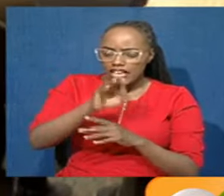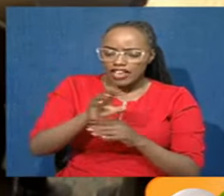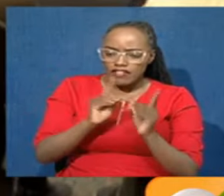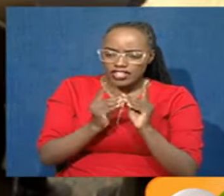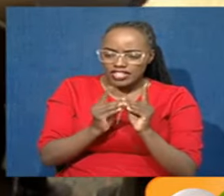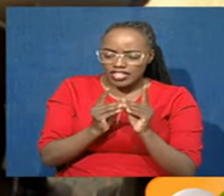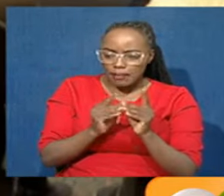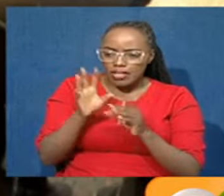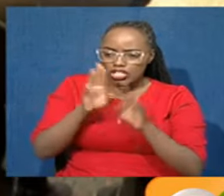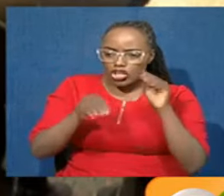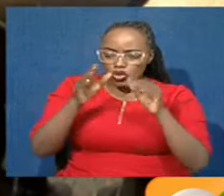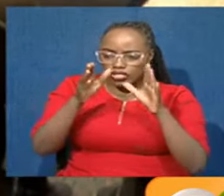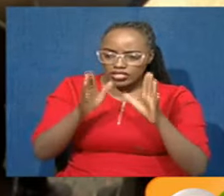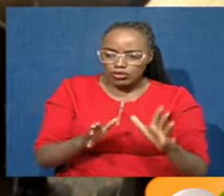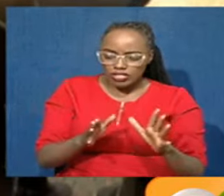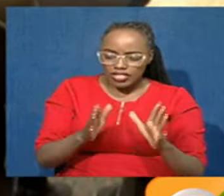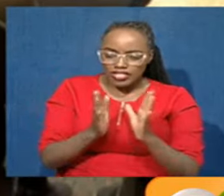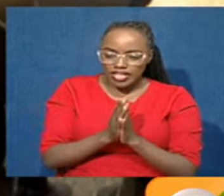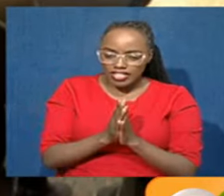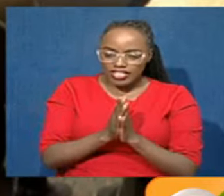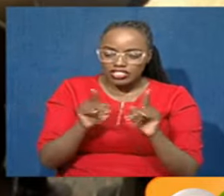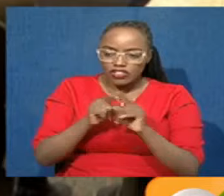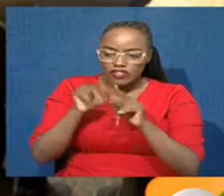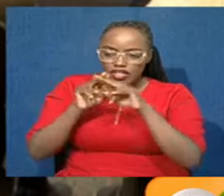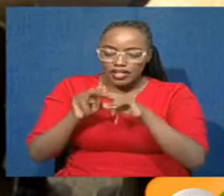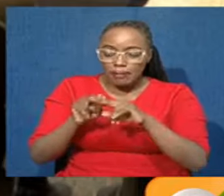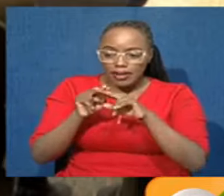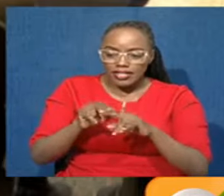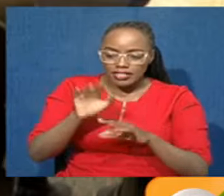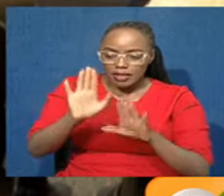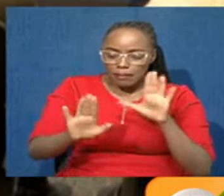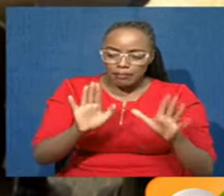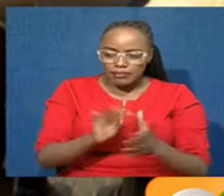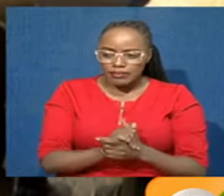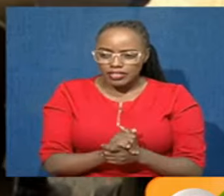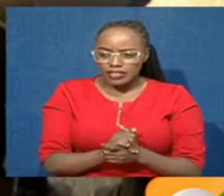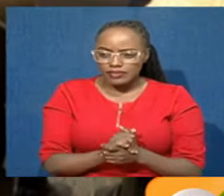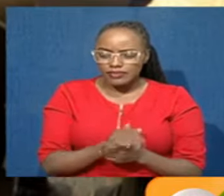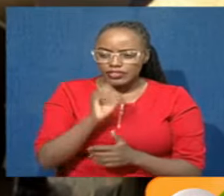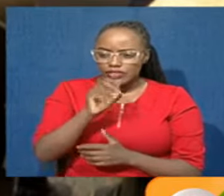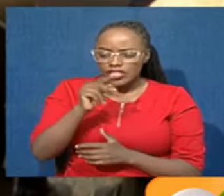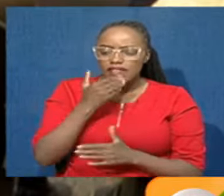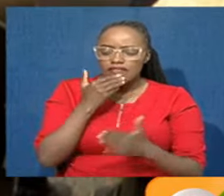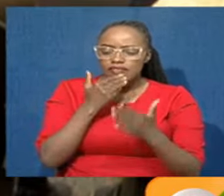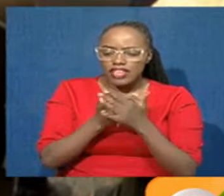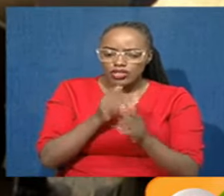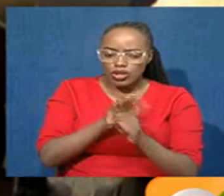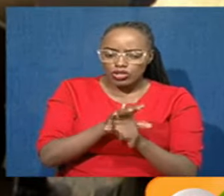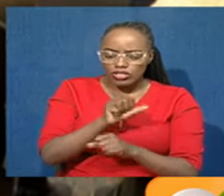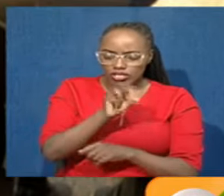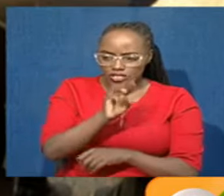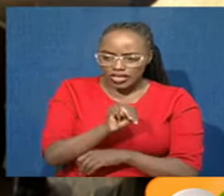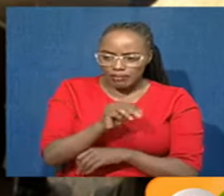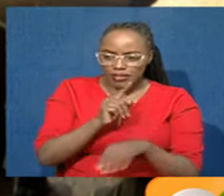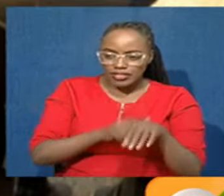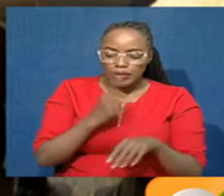terms of contributors and dependents? Okay, thank you, Sam. So when we look at